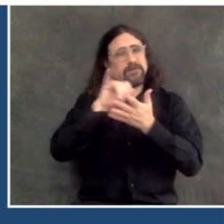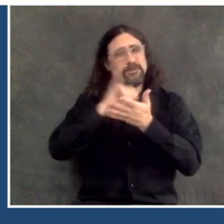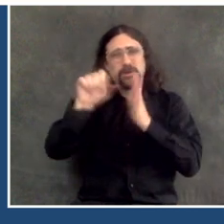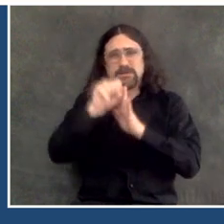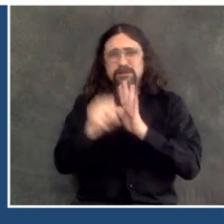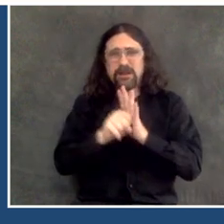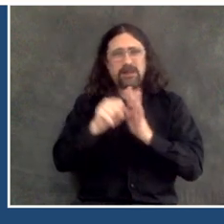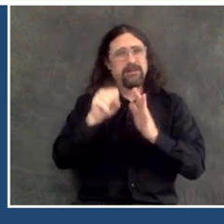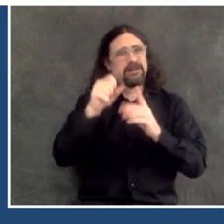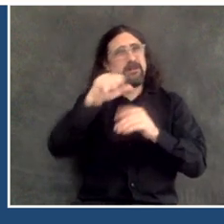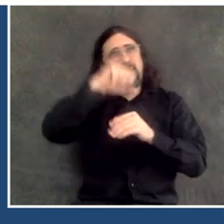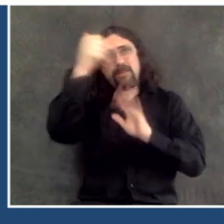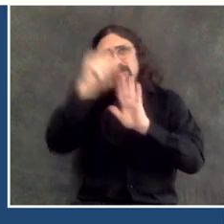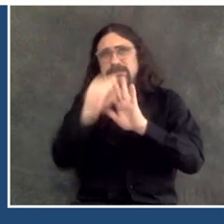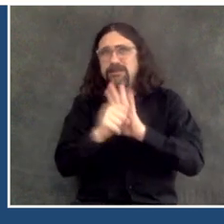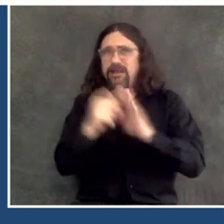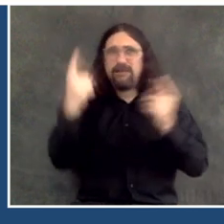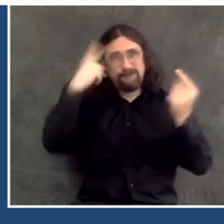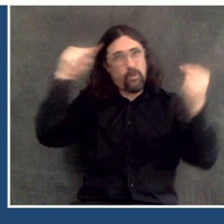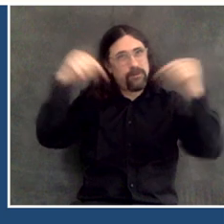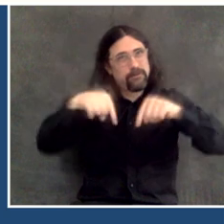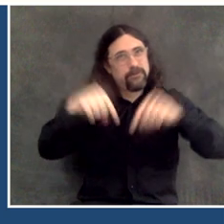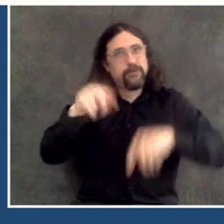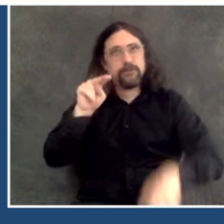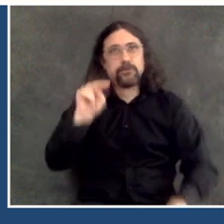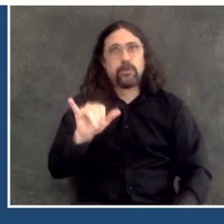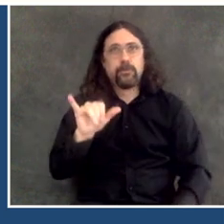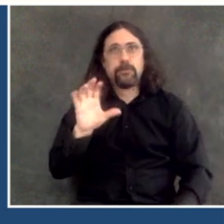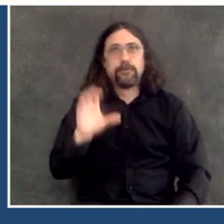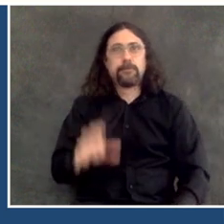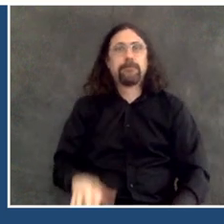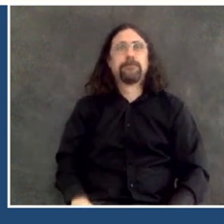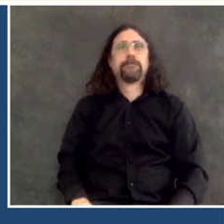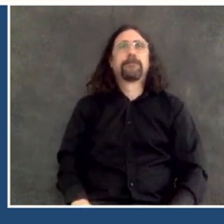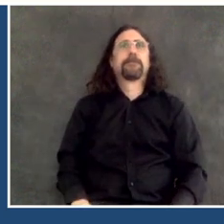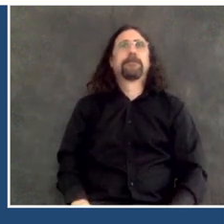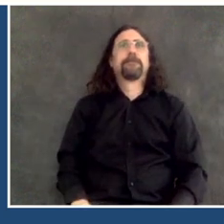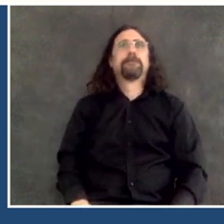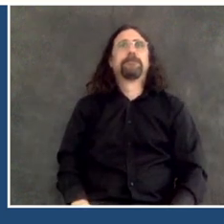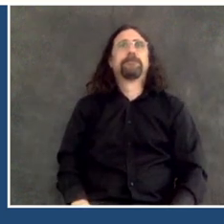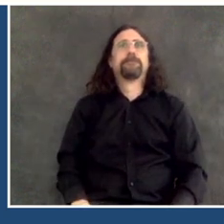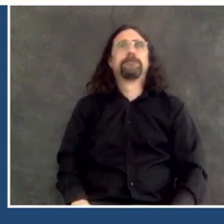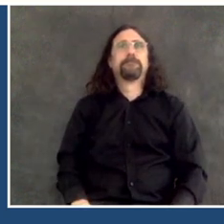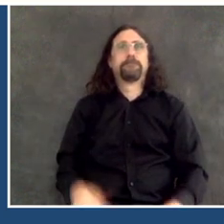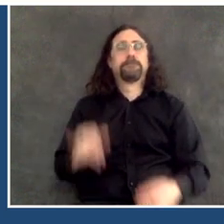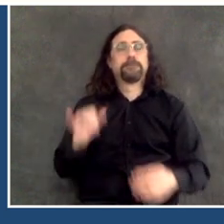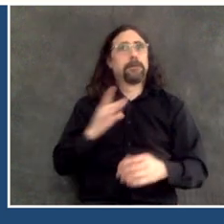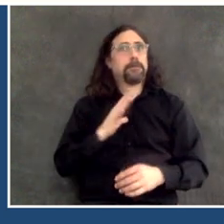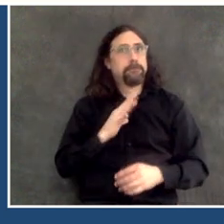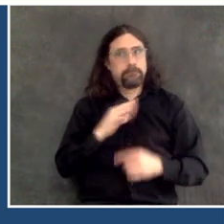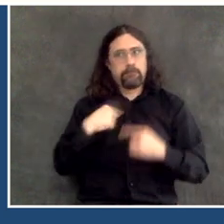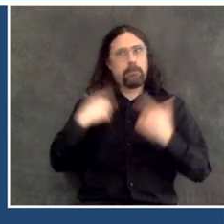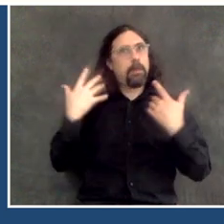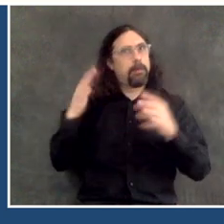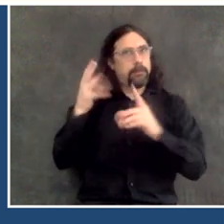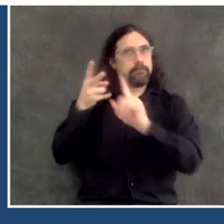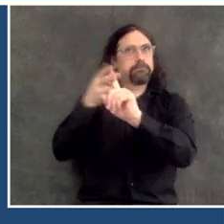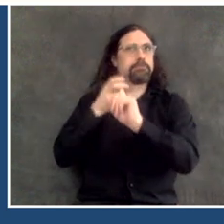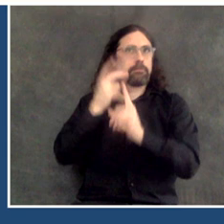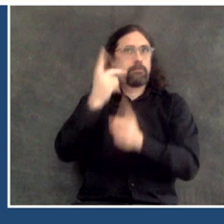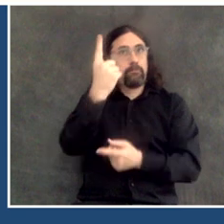that's almost accounted for 1,000 new medical professionals. We need to get a lot more out of that. We intend to.